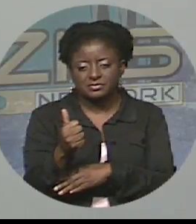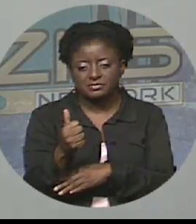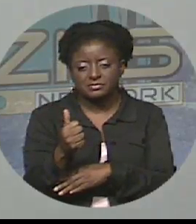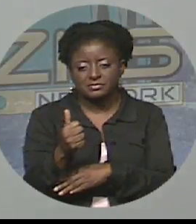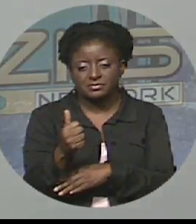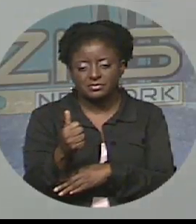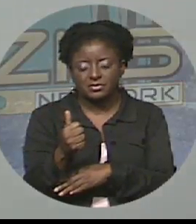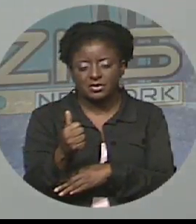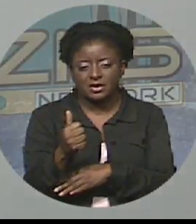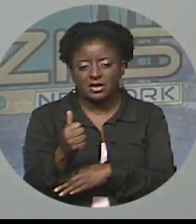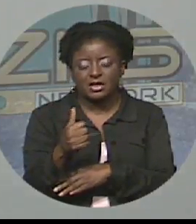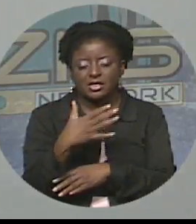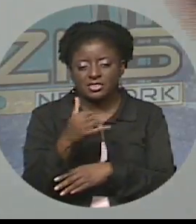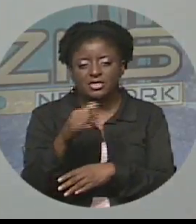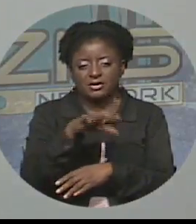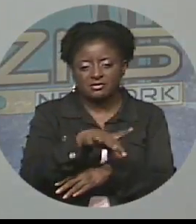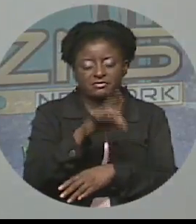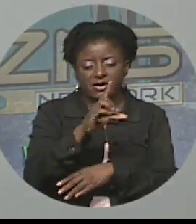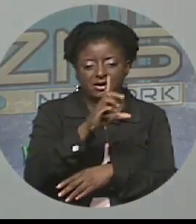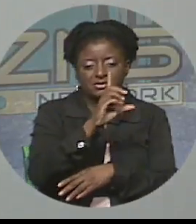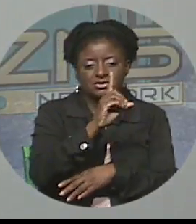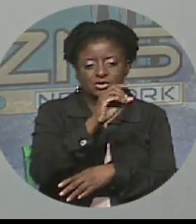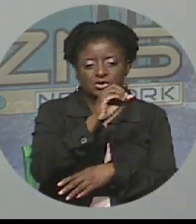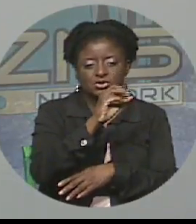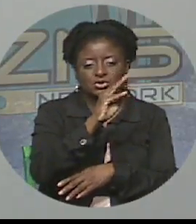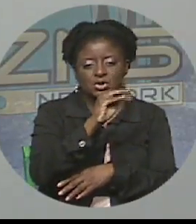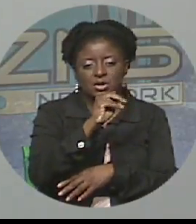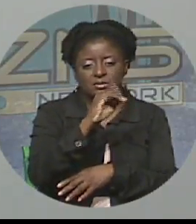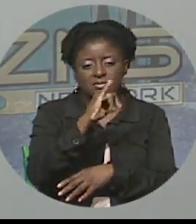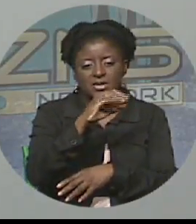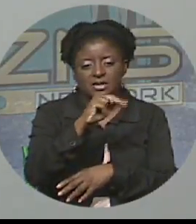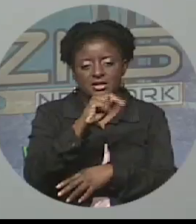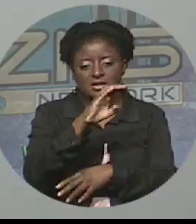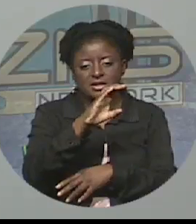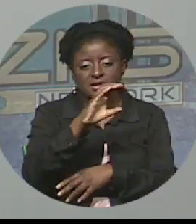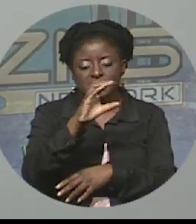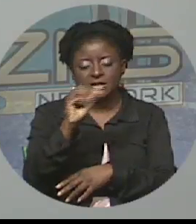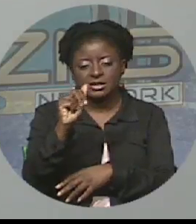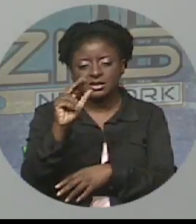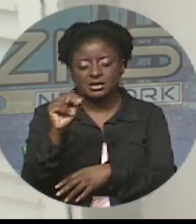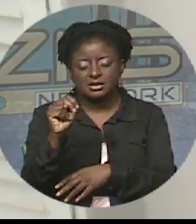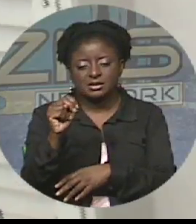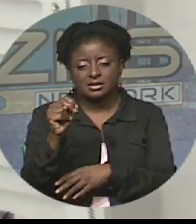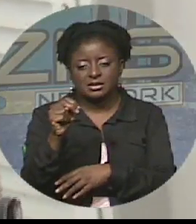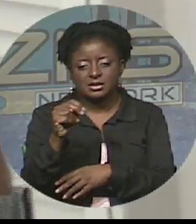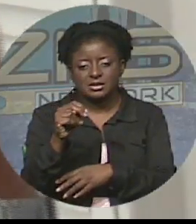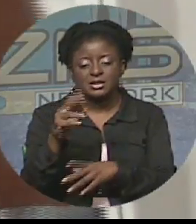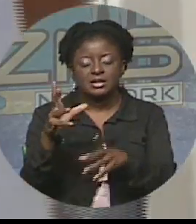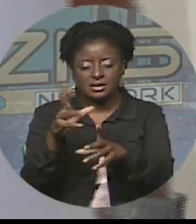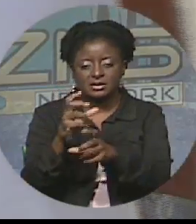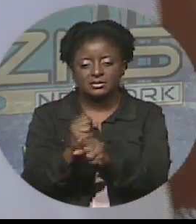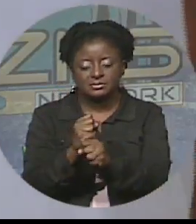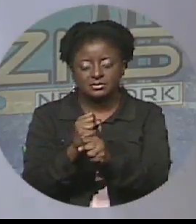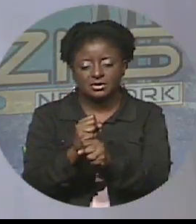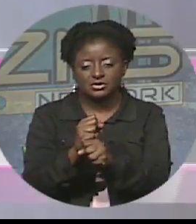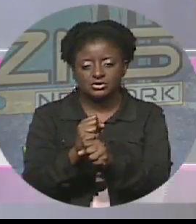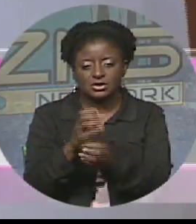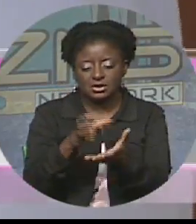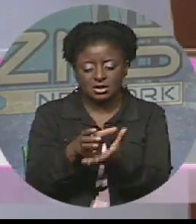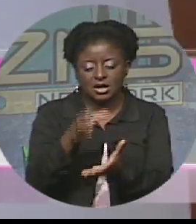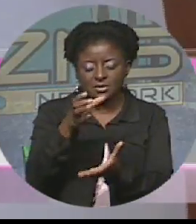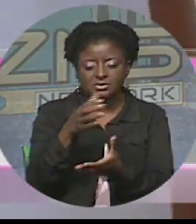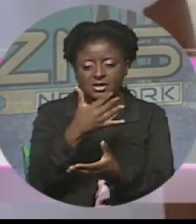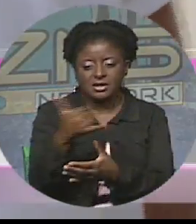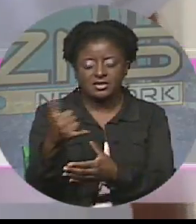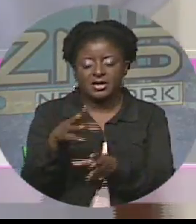reported Dominican bait cups they came across. Actually, they're using them in our condos and putting them by the mouth of the traps to